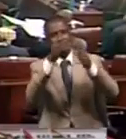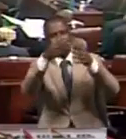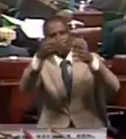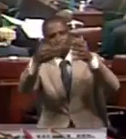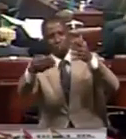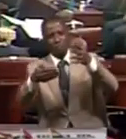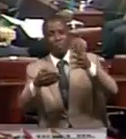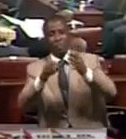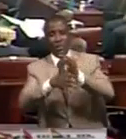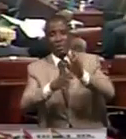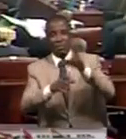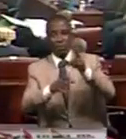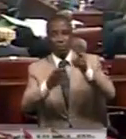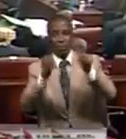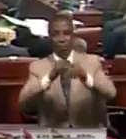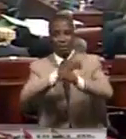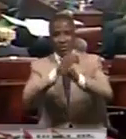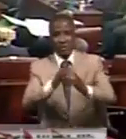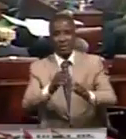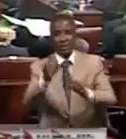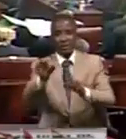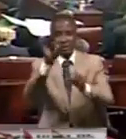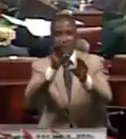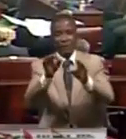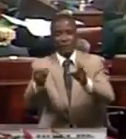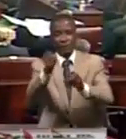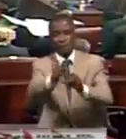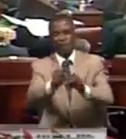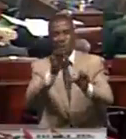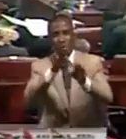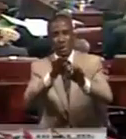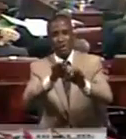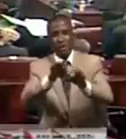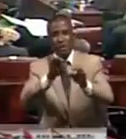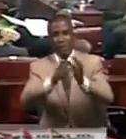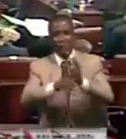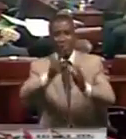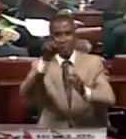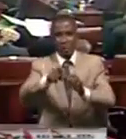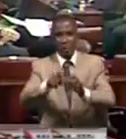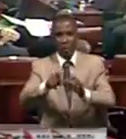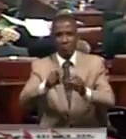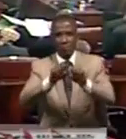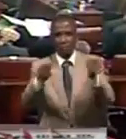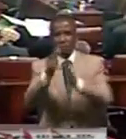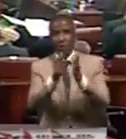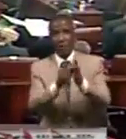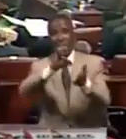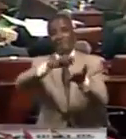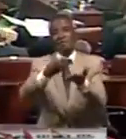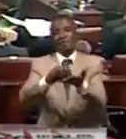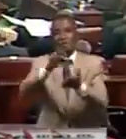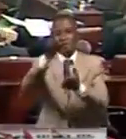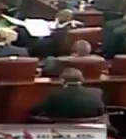Then 2, where the defendant elects not to adduce 3, where the defendant elects not to adduce evidence. It presupposes